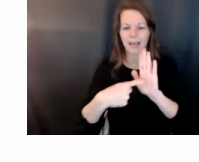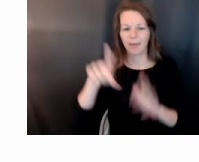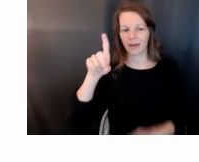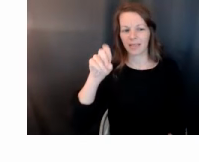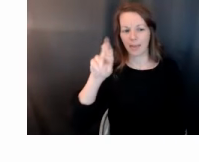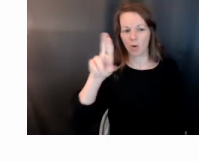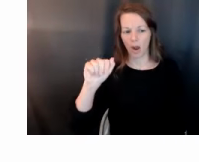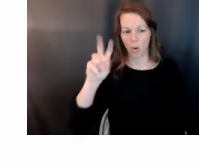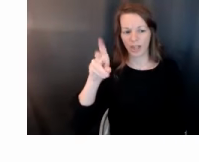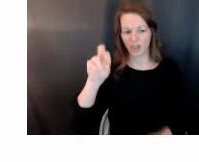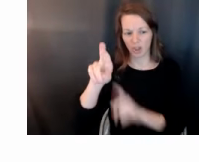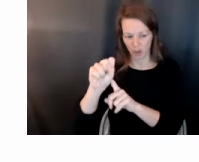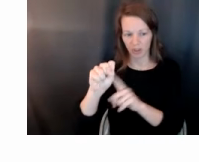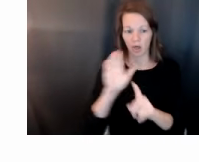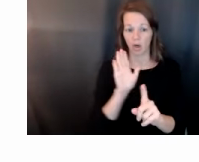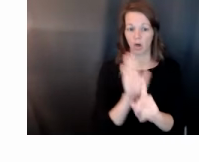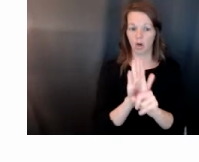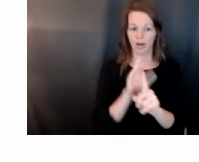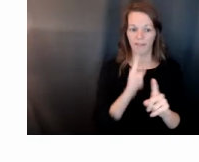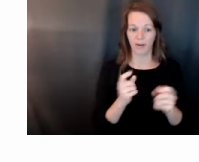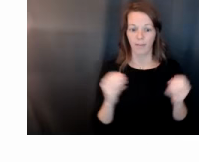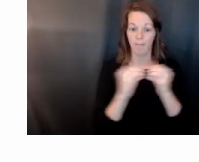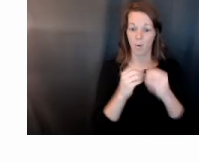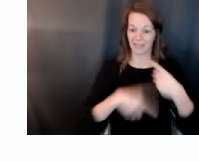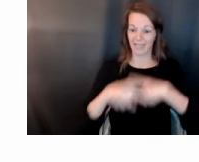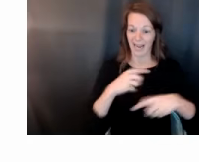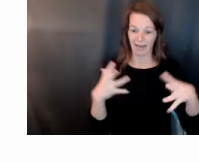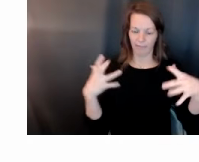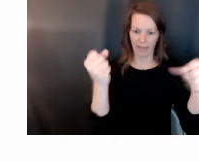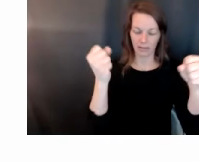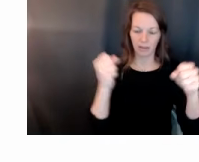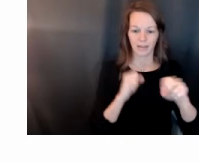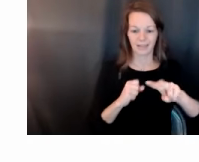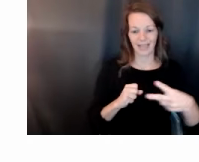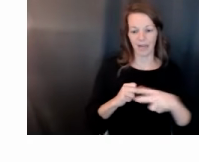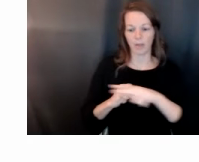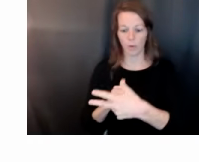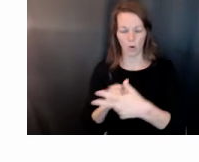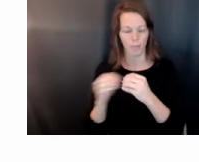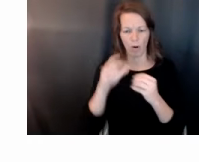Wager's work showed a significant increase in signing rate between 2nd and 3rd mentions.